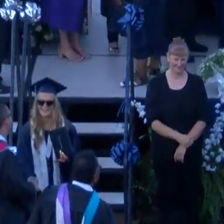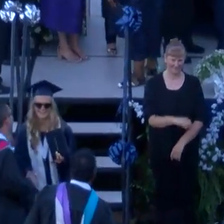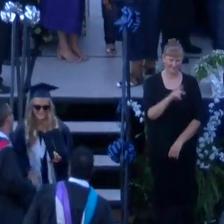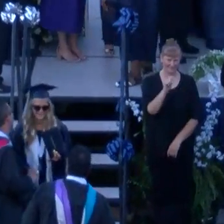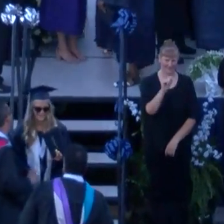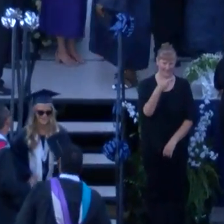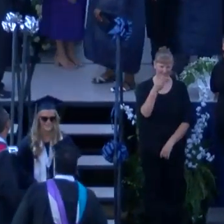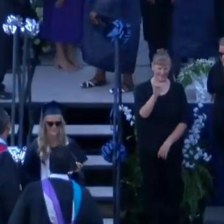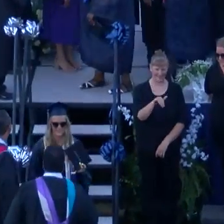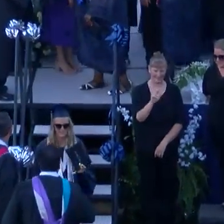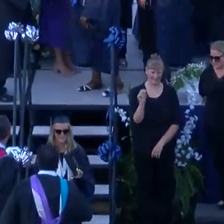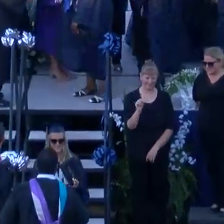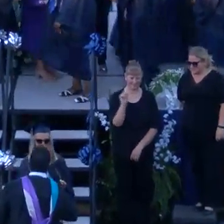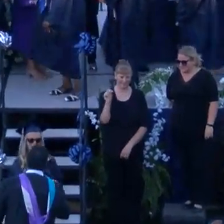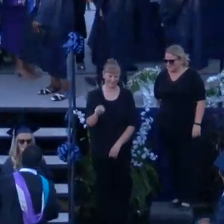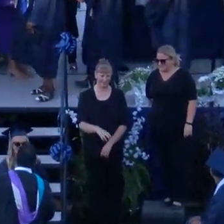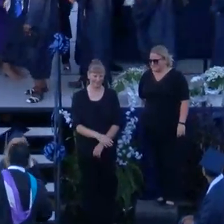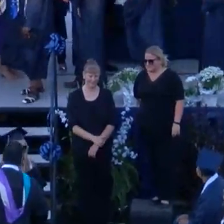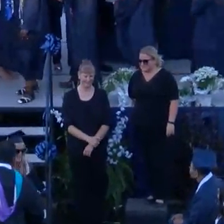Neff.